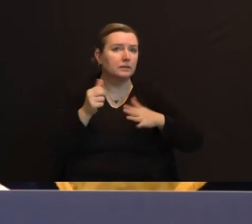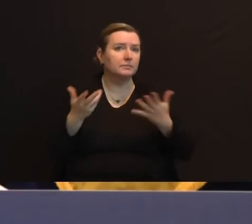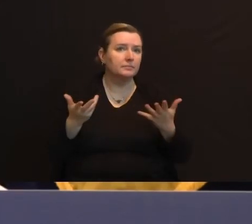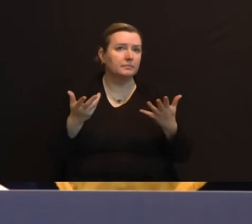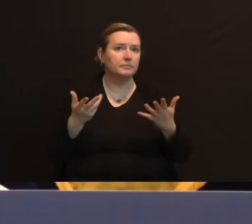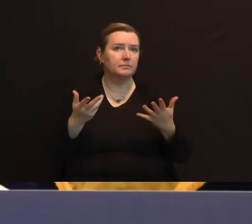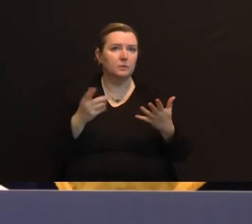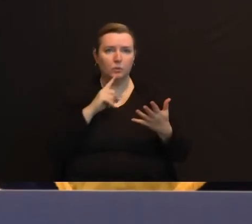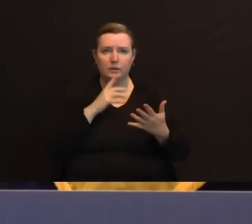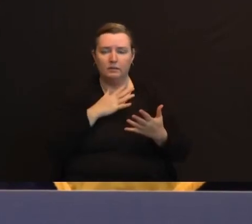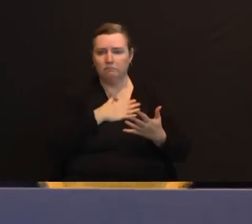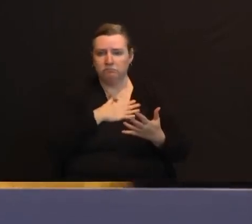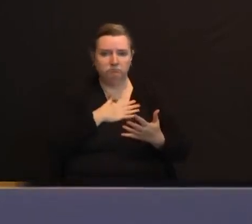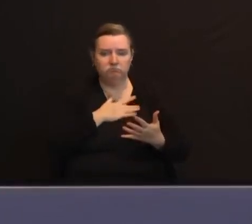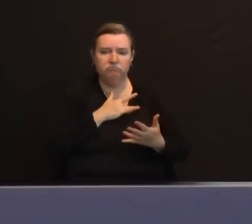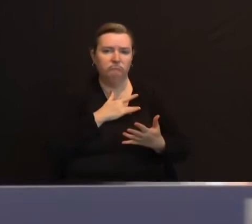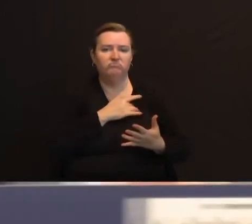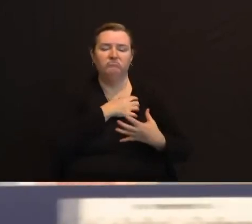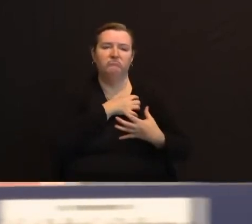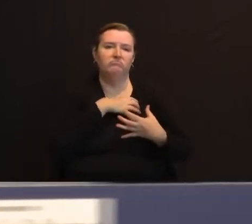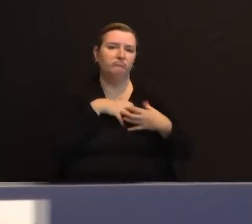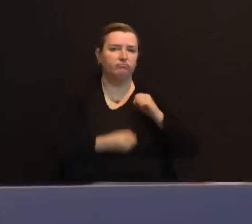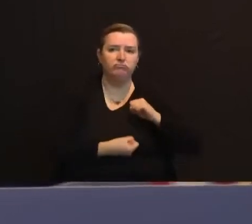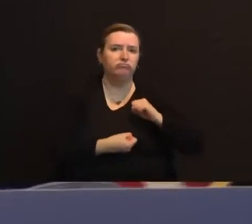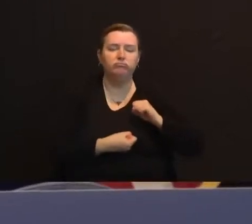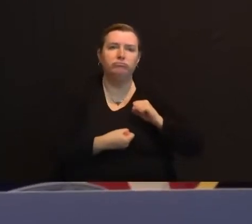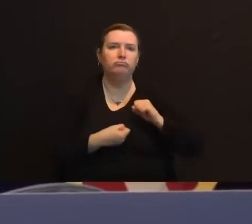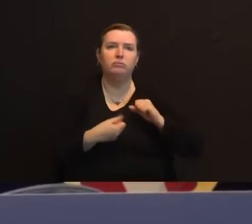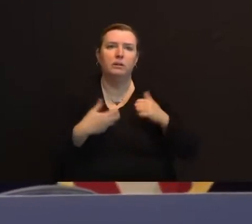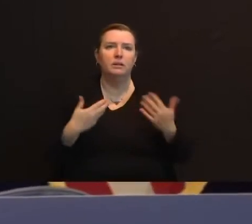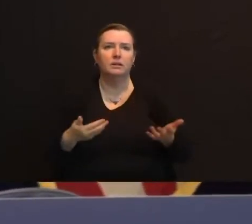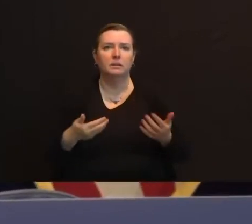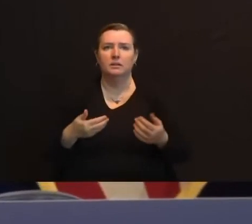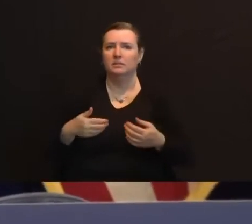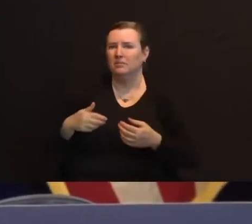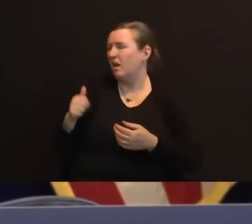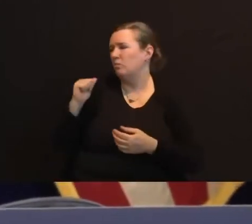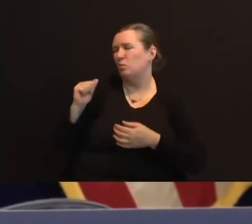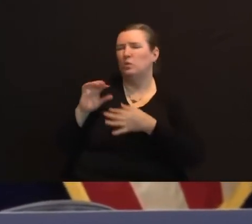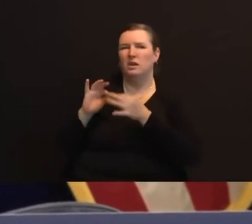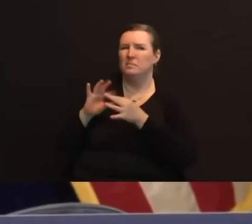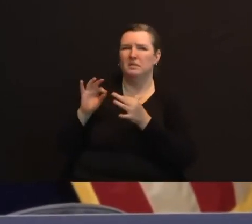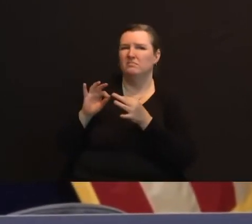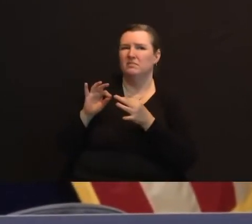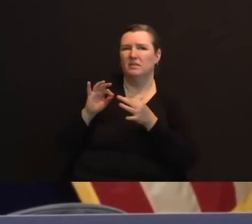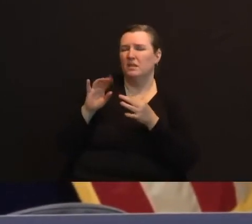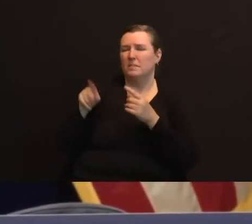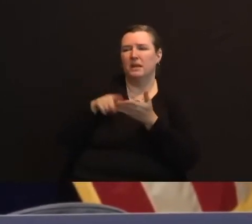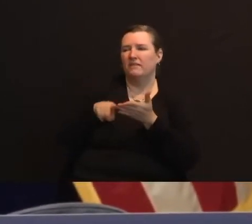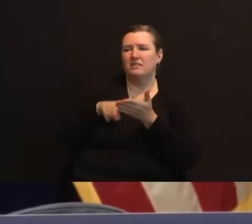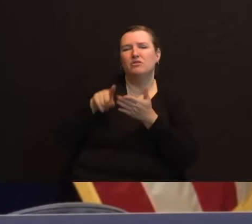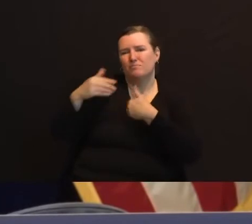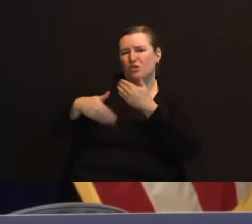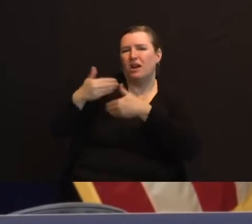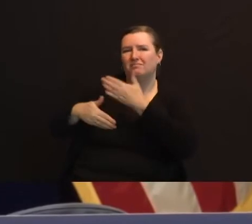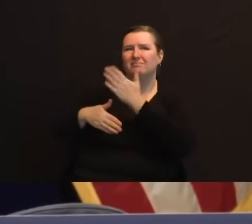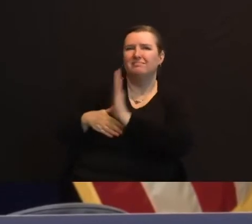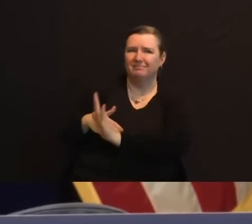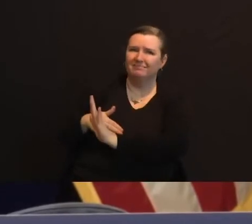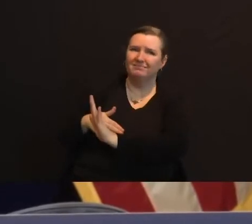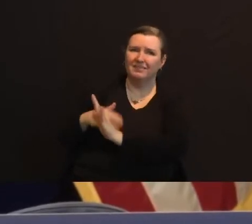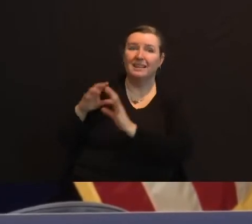do, right? That's correct. Yes, I won't comment on the review and investigation itself, Alex, but the class is